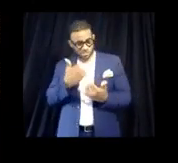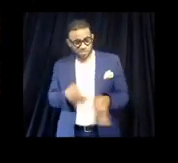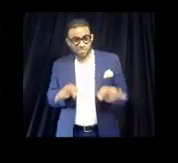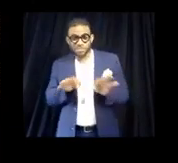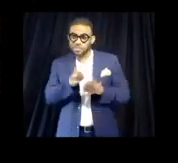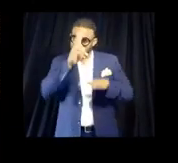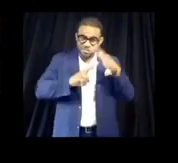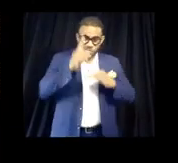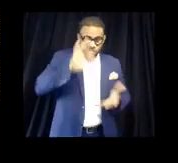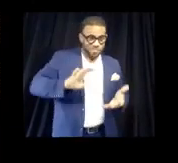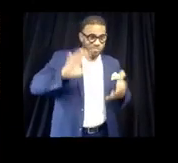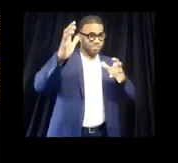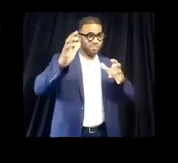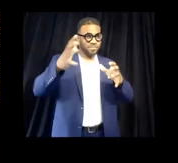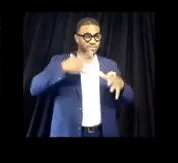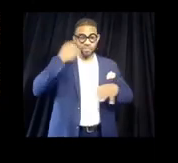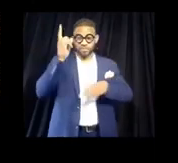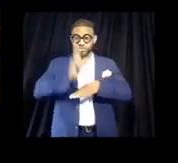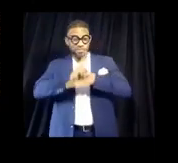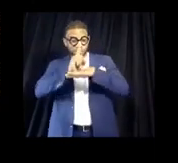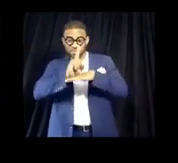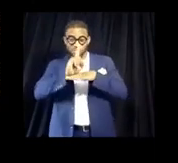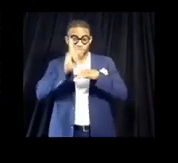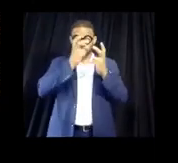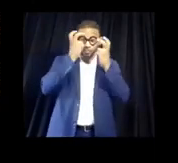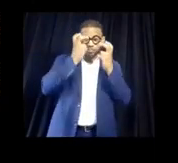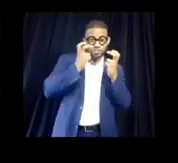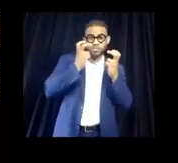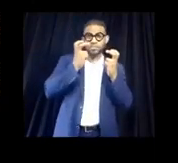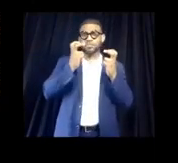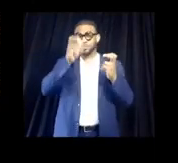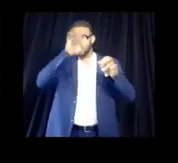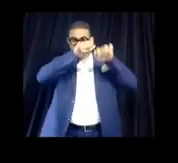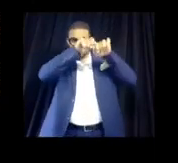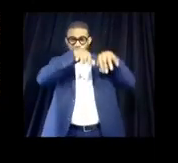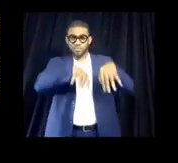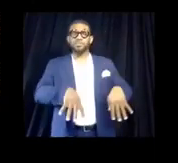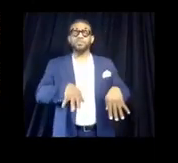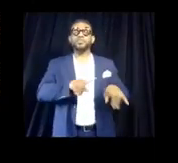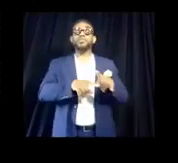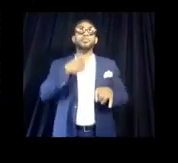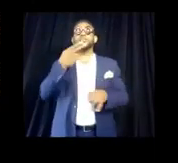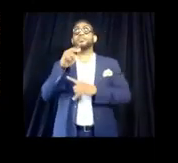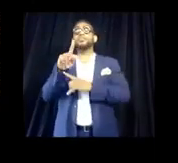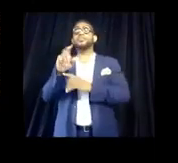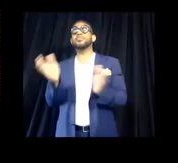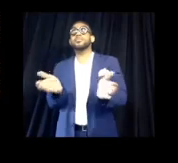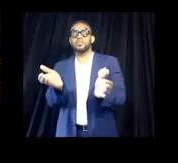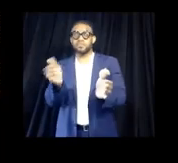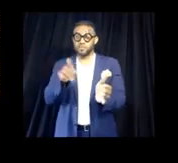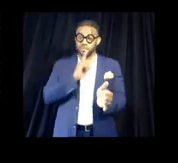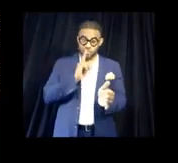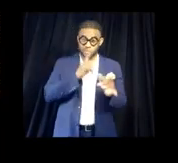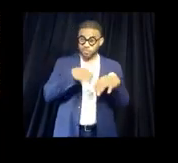Trust that we have important insights for disrupting white supremacist, capitalist, heteronormative patriarchy, as Hooks has